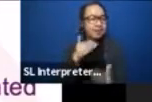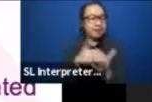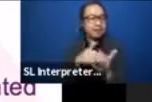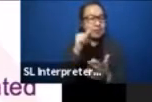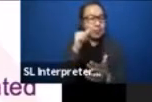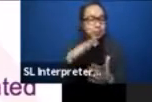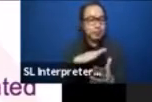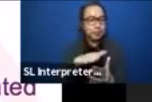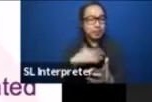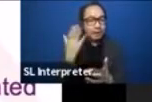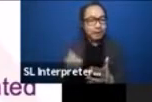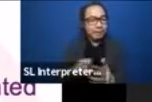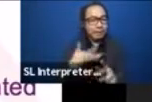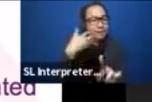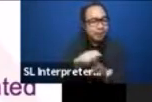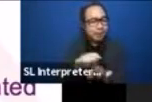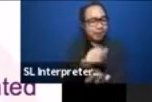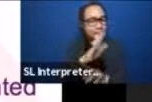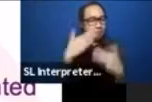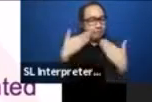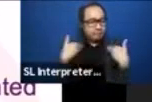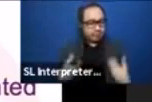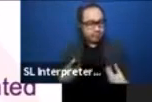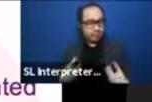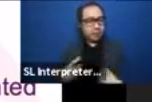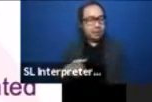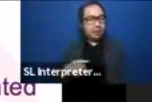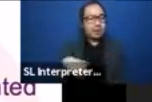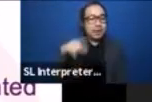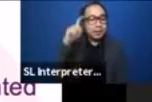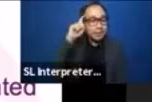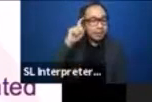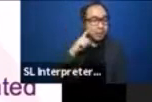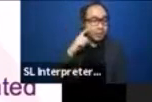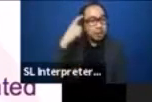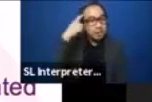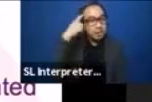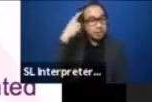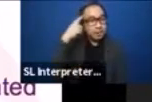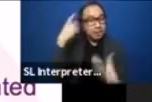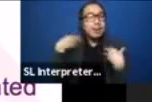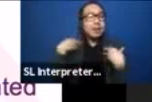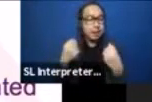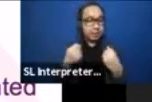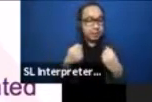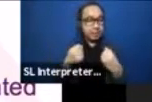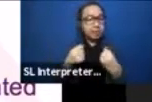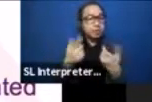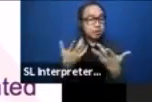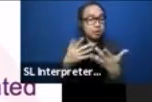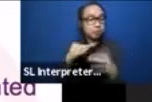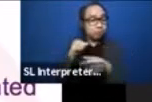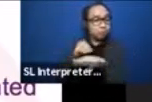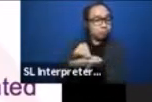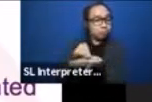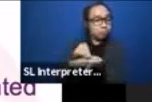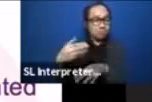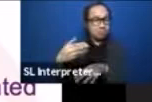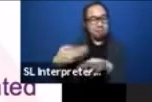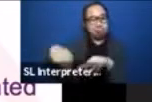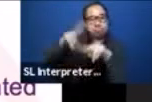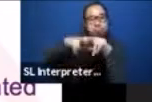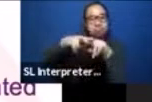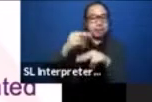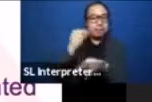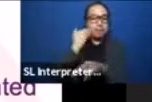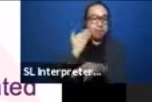impact on physical, sexual, and mental health, leading to high morbidities and mortality rate in other cities.